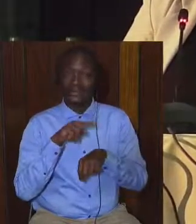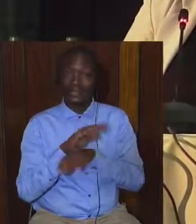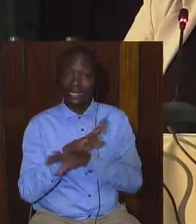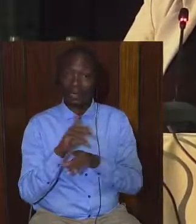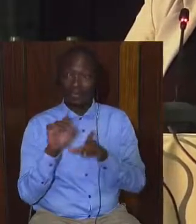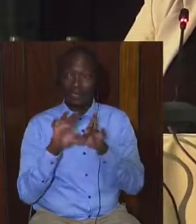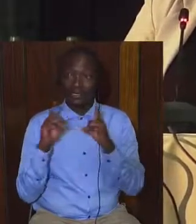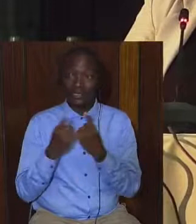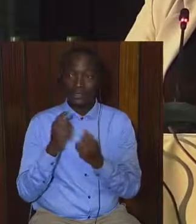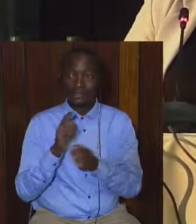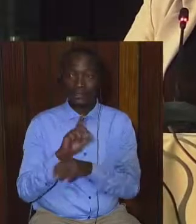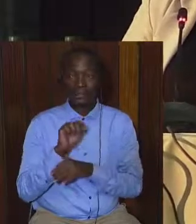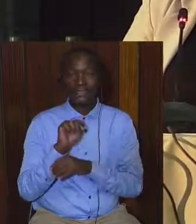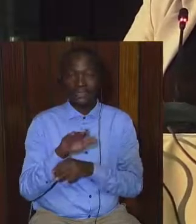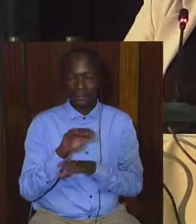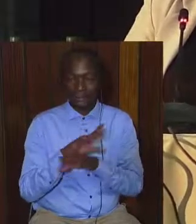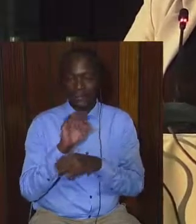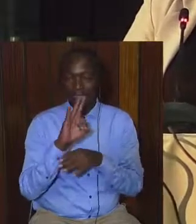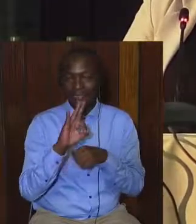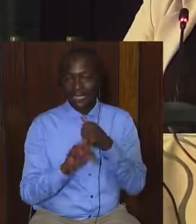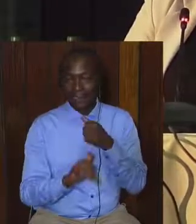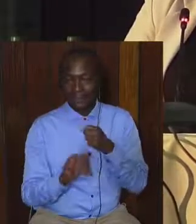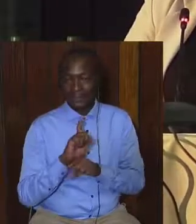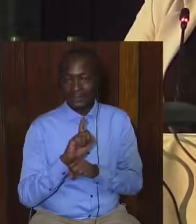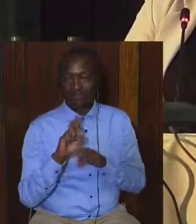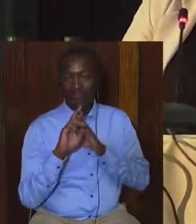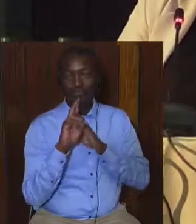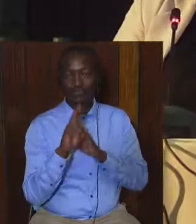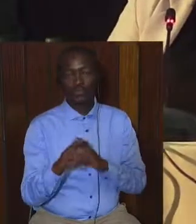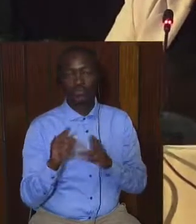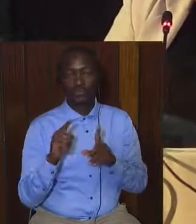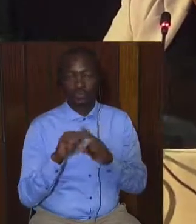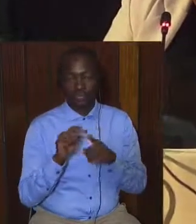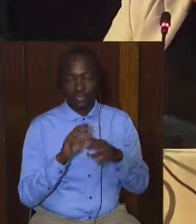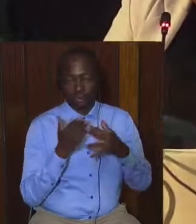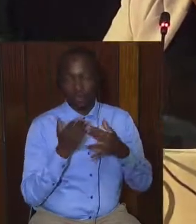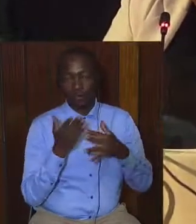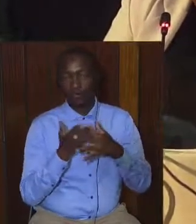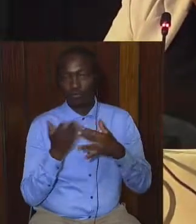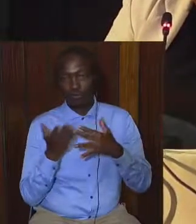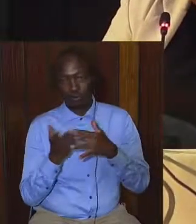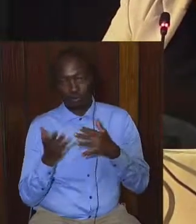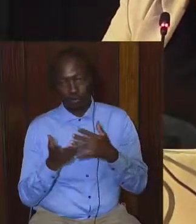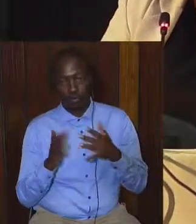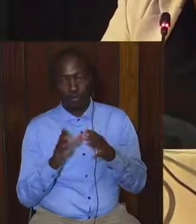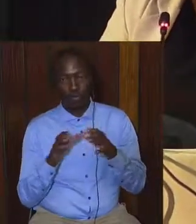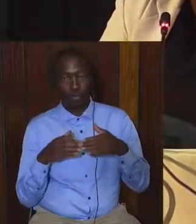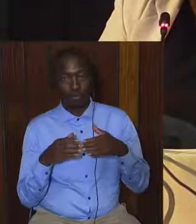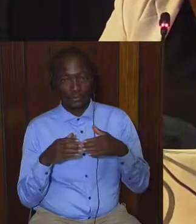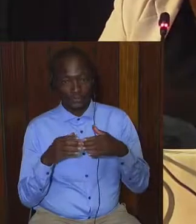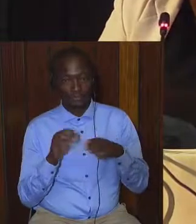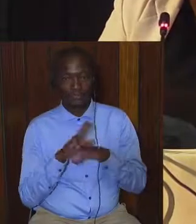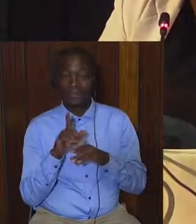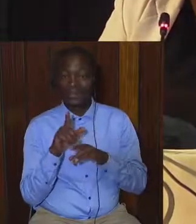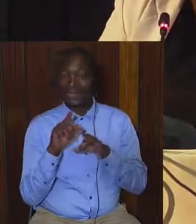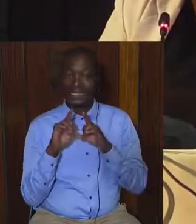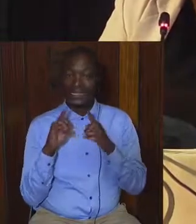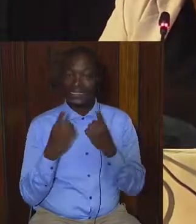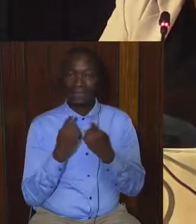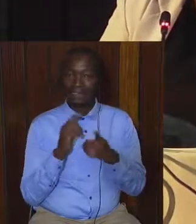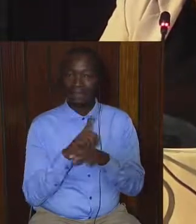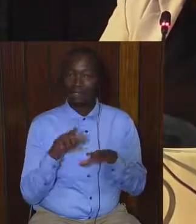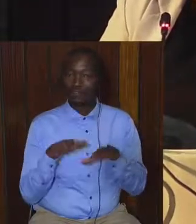department submitted its quarterly report to the Portfolio Committee, the department had not as